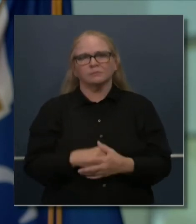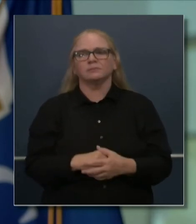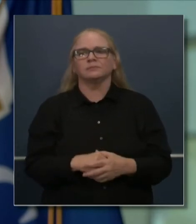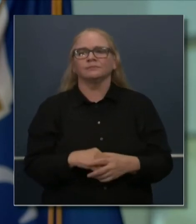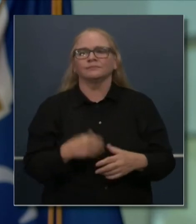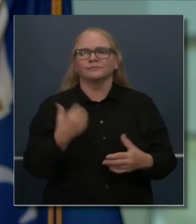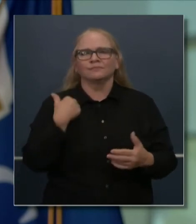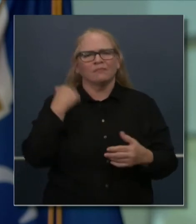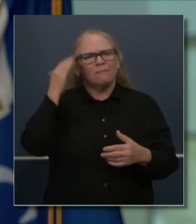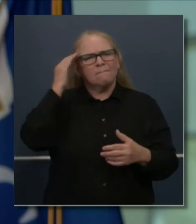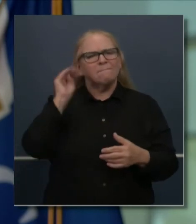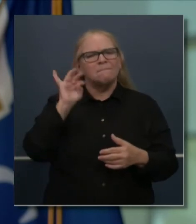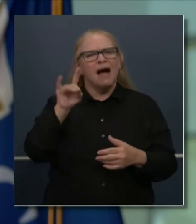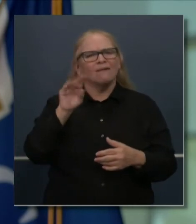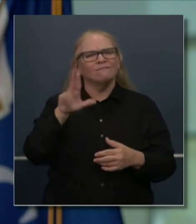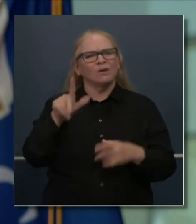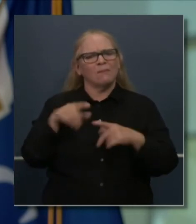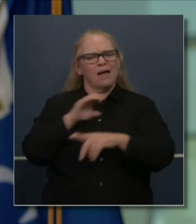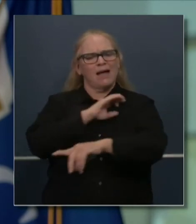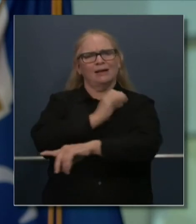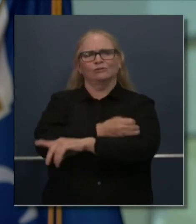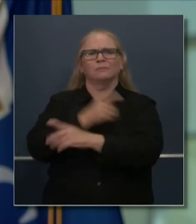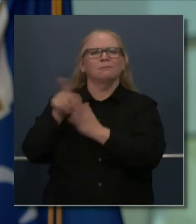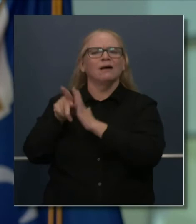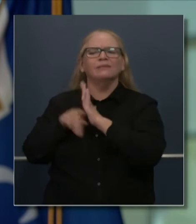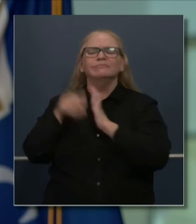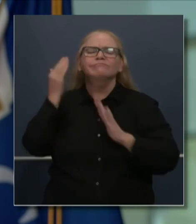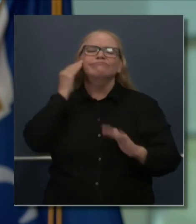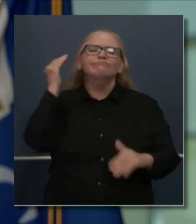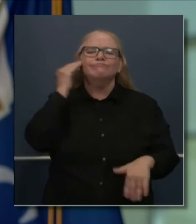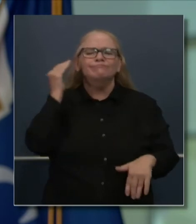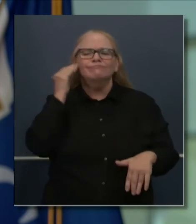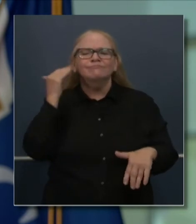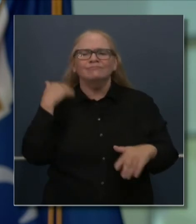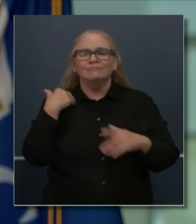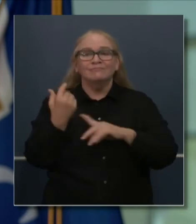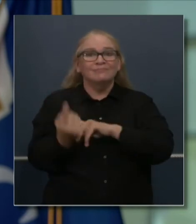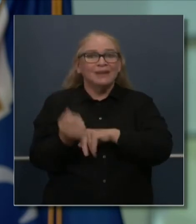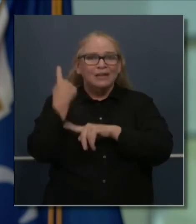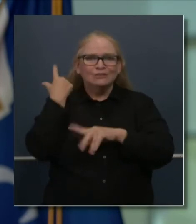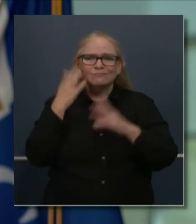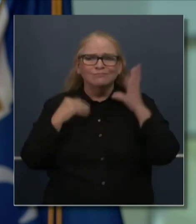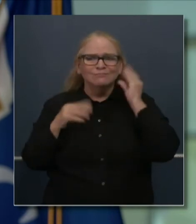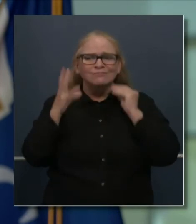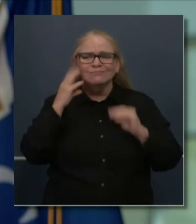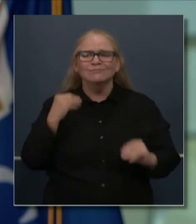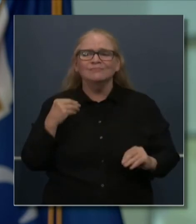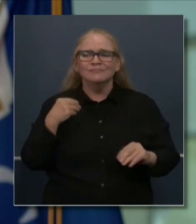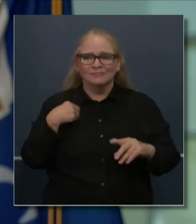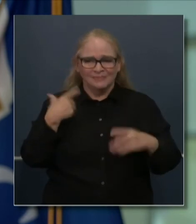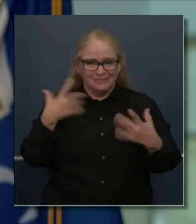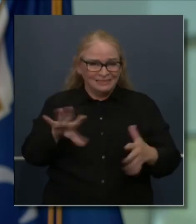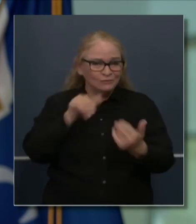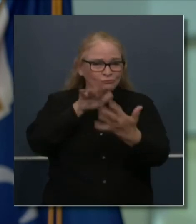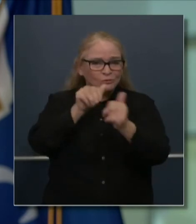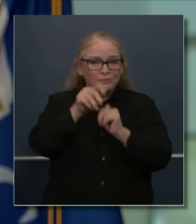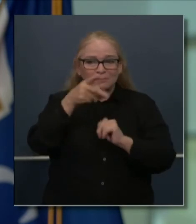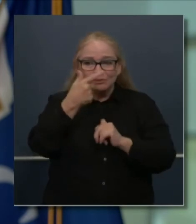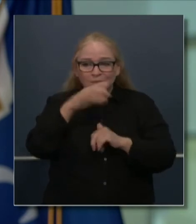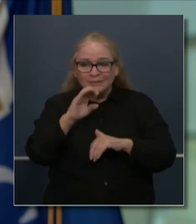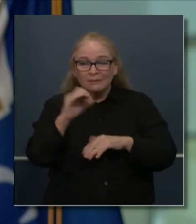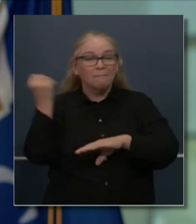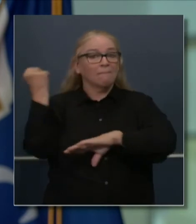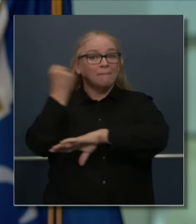energy policy, having spent the larger part of last year trying to address PG&E's bankruptcy. We put